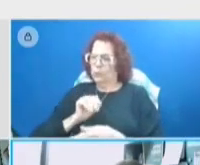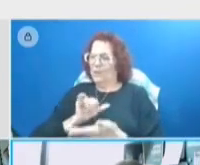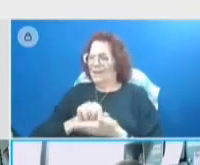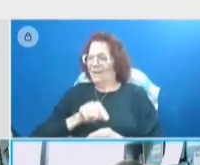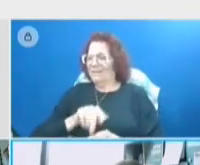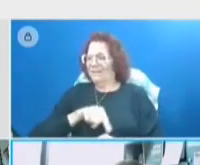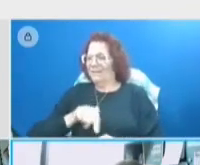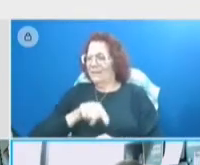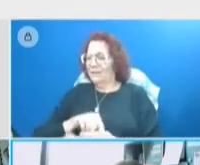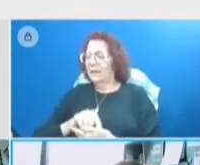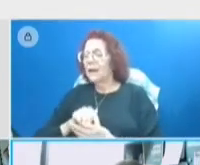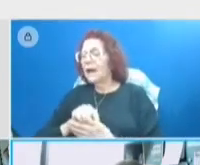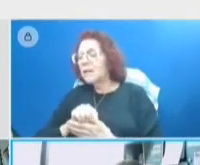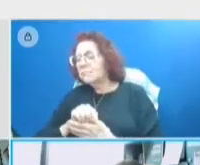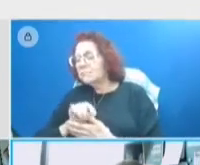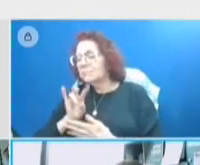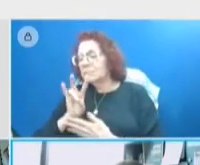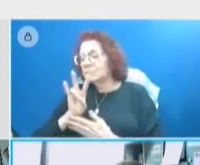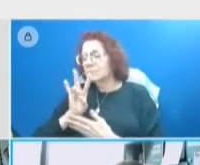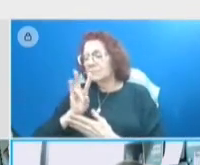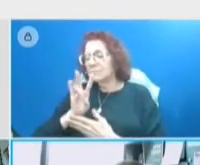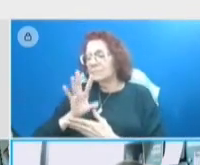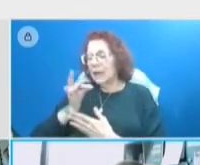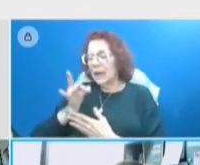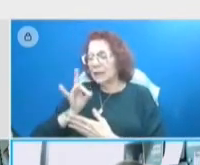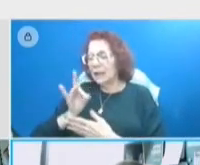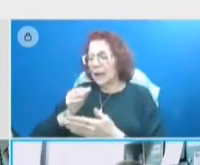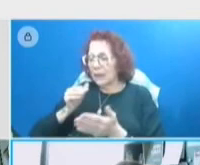$718,000 to refund for that grant.